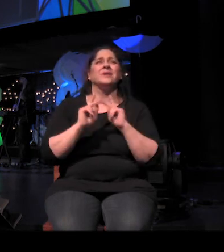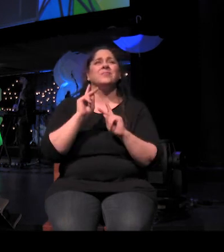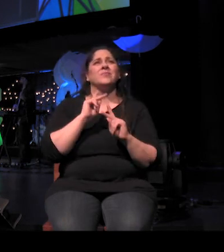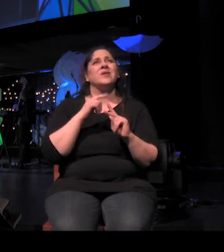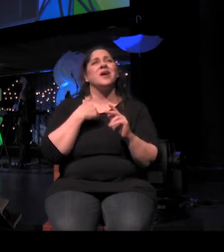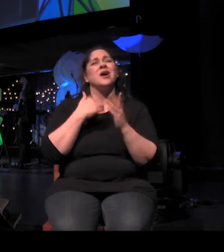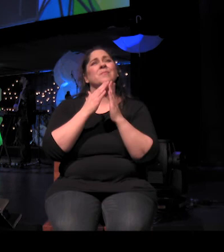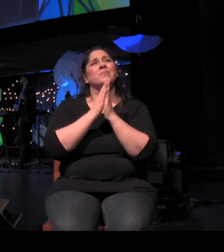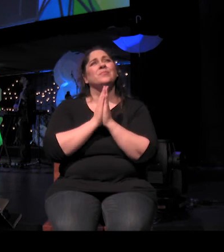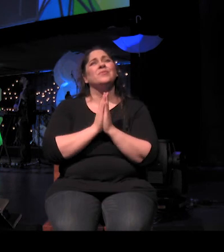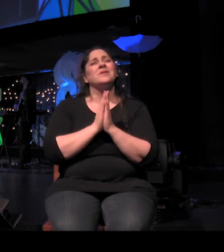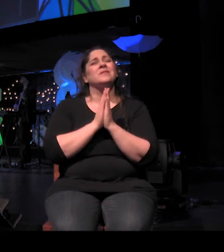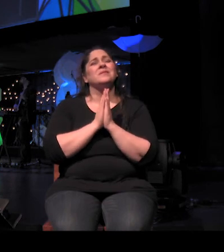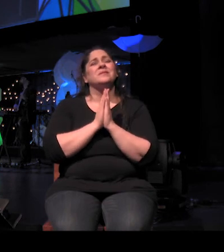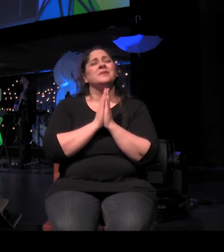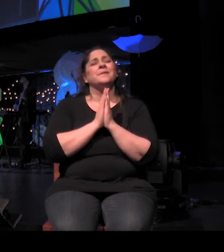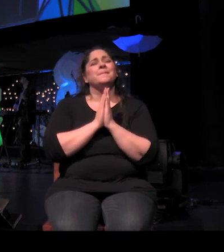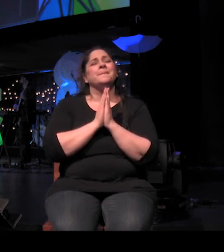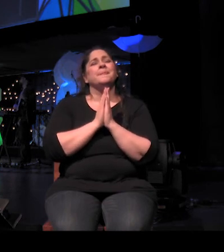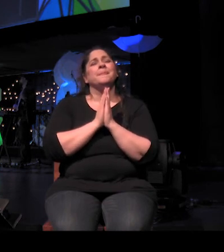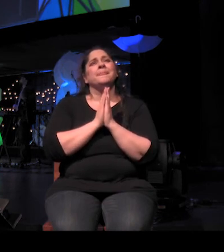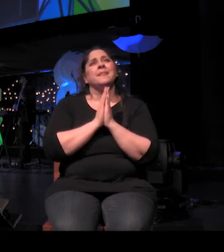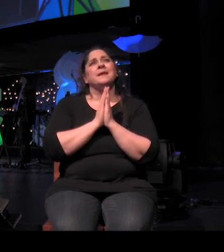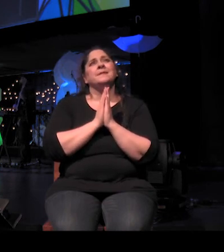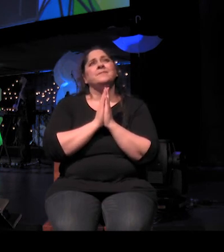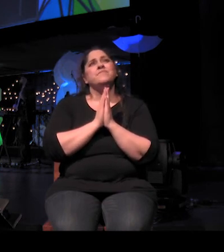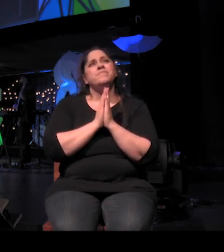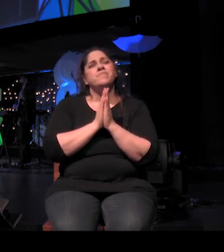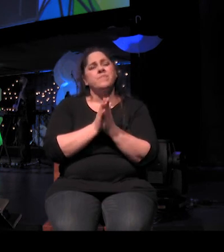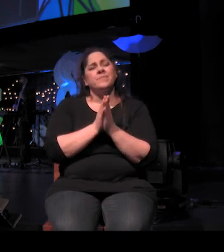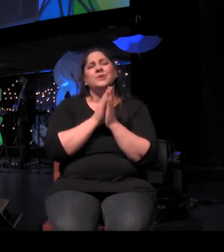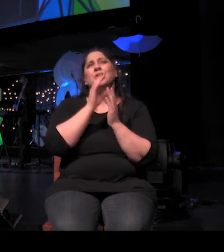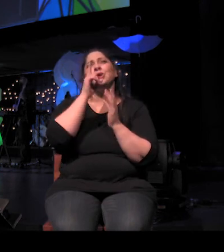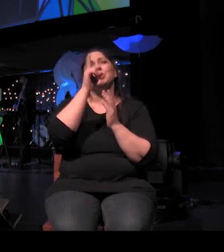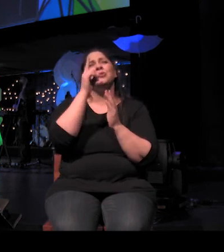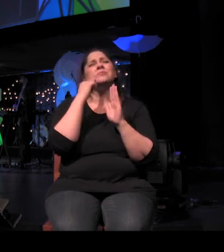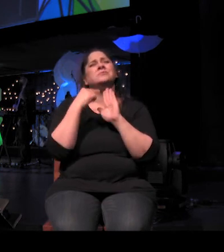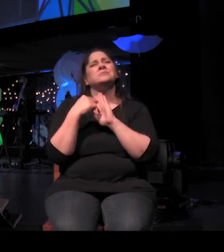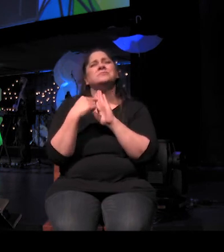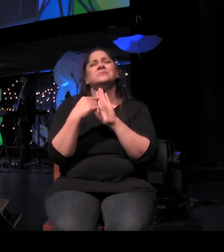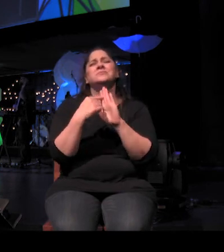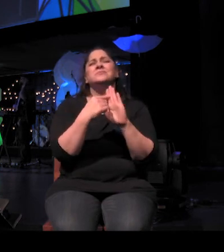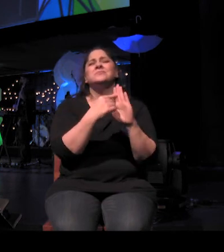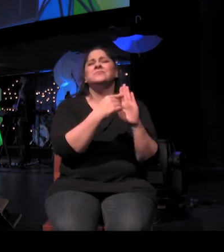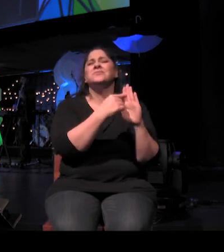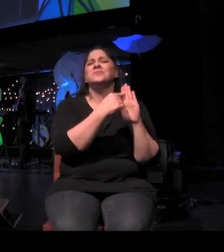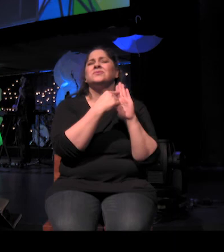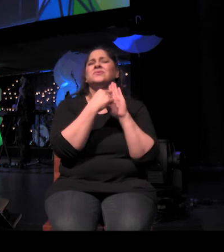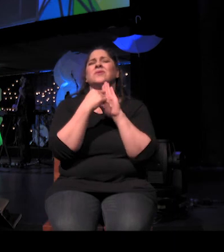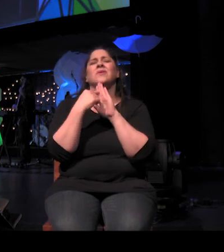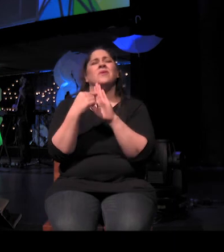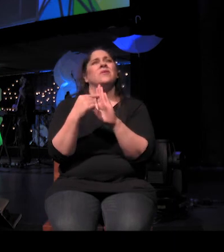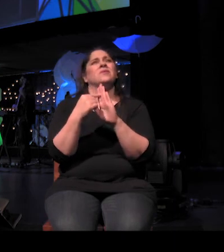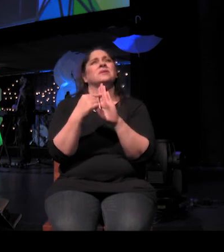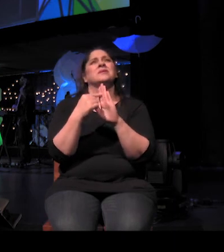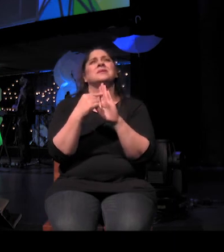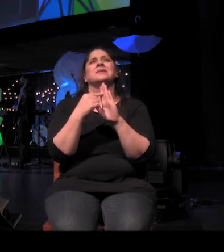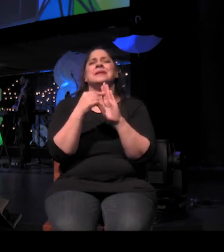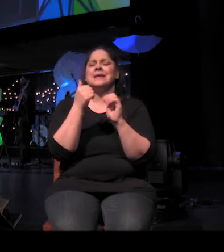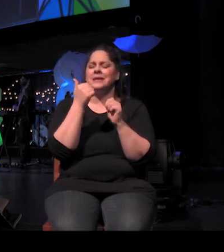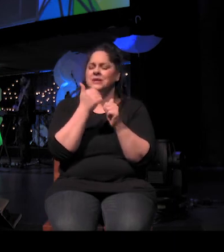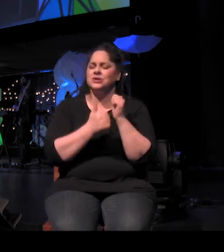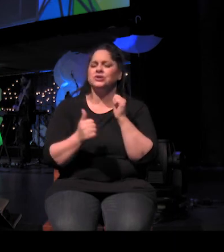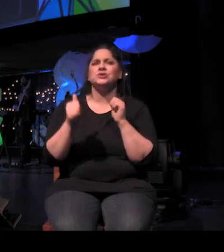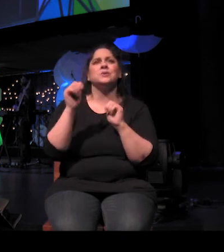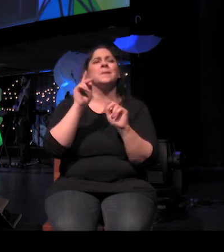I pray, God, that you would make that so clear, beyond a shadow of a doubt, every